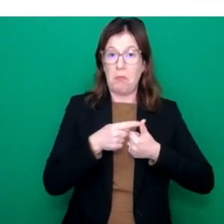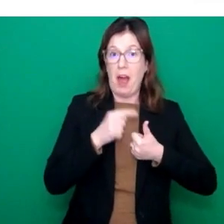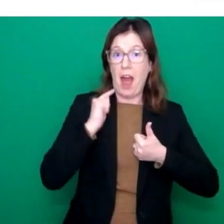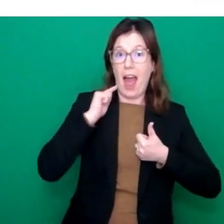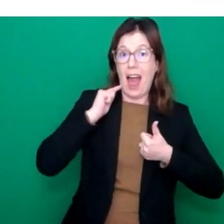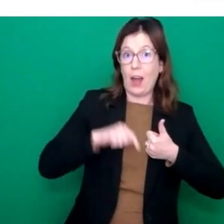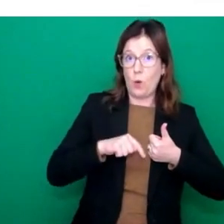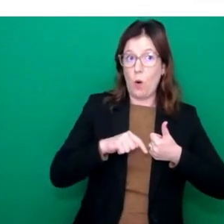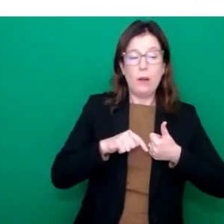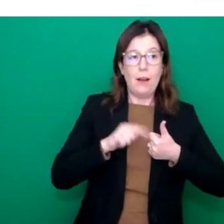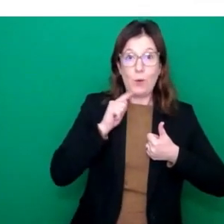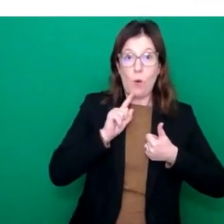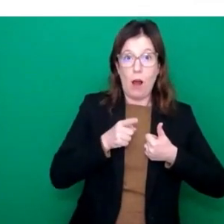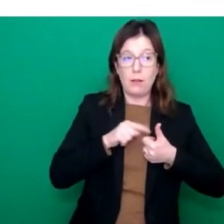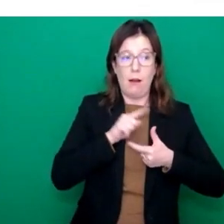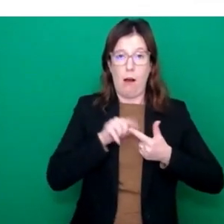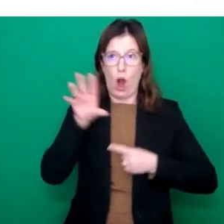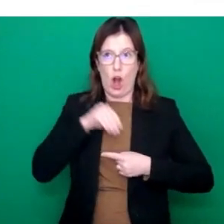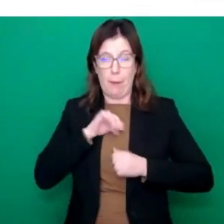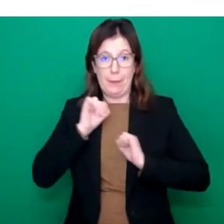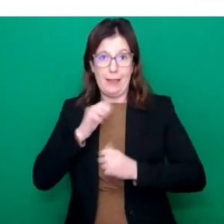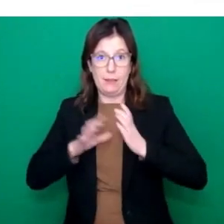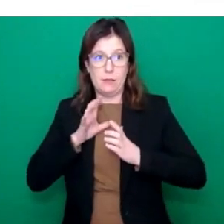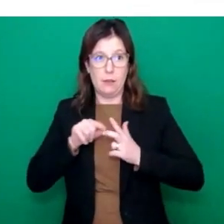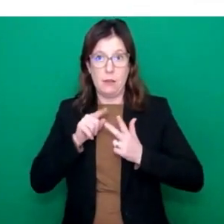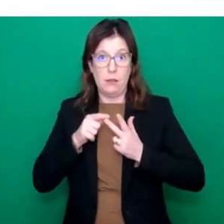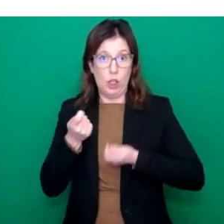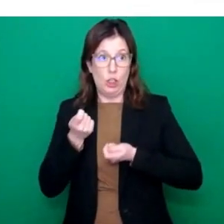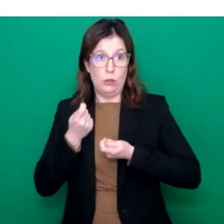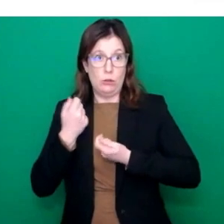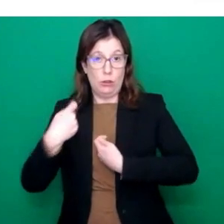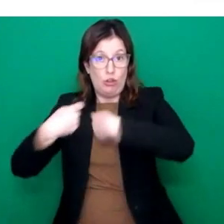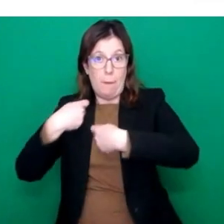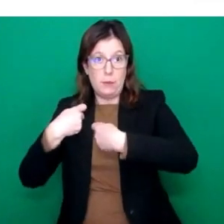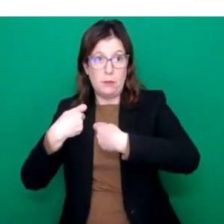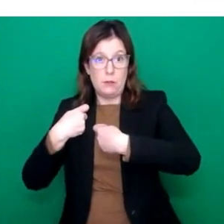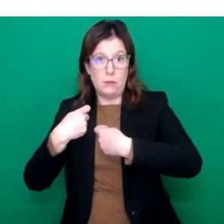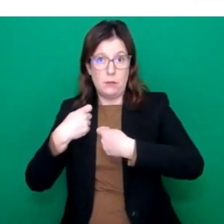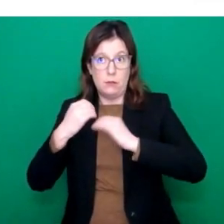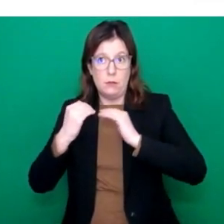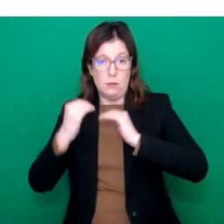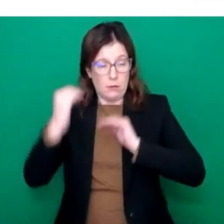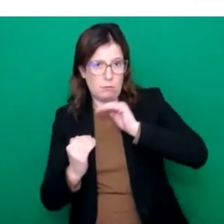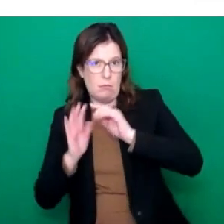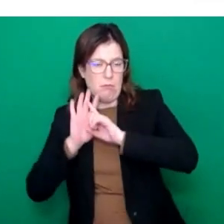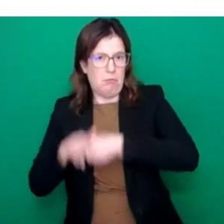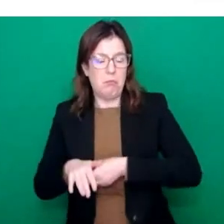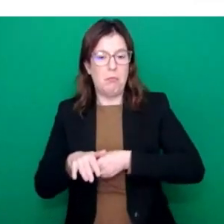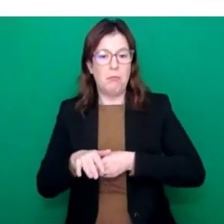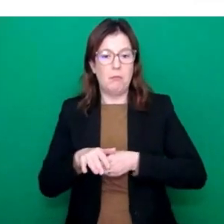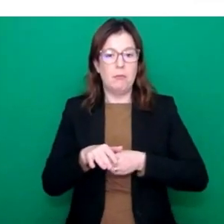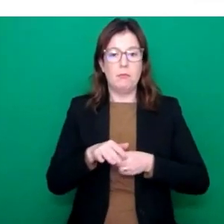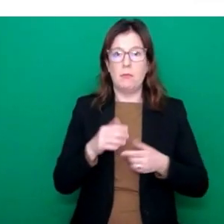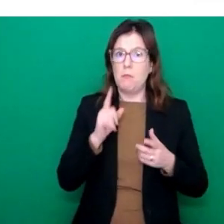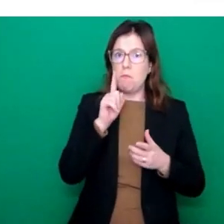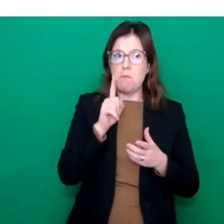not possible, copy it if we think it is dominant, or destroy it if we think it is subordinate. But we have no patterns for relating across our